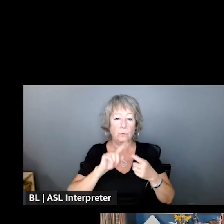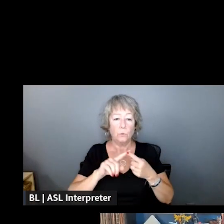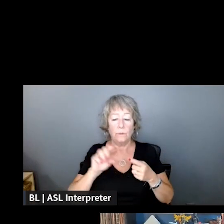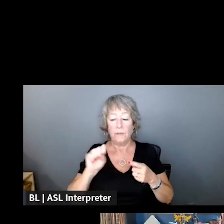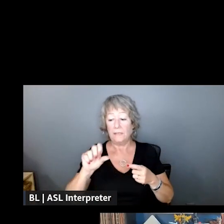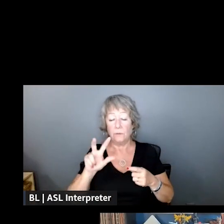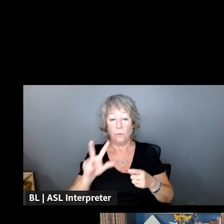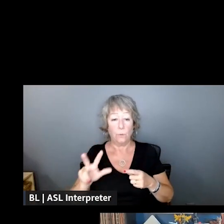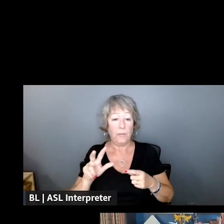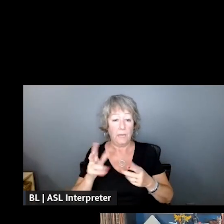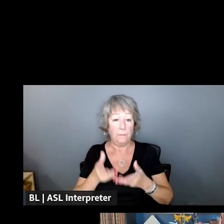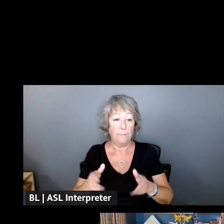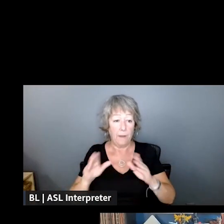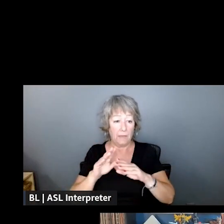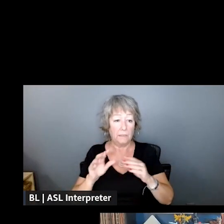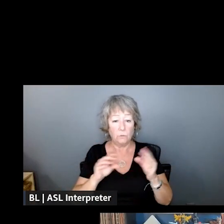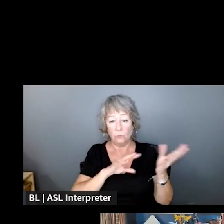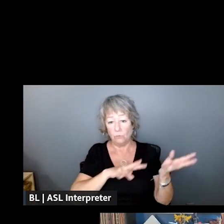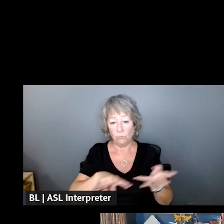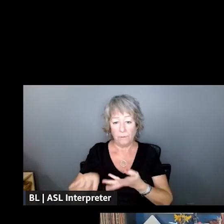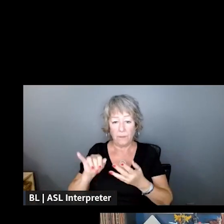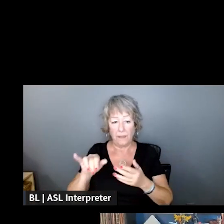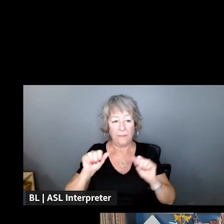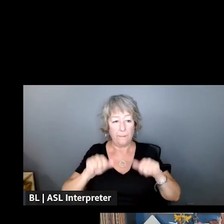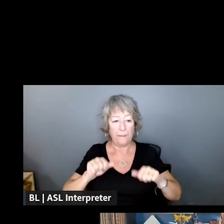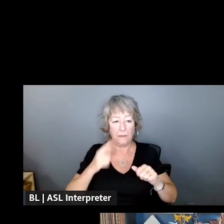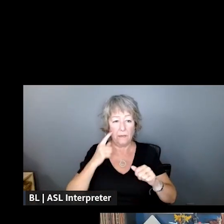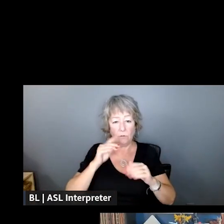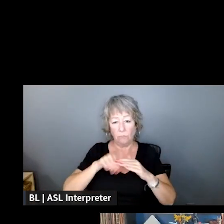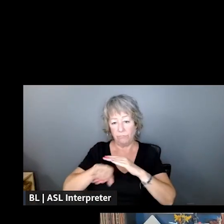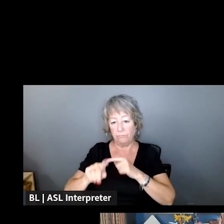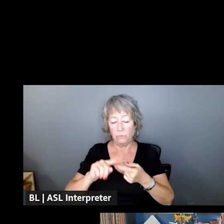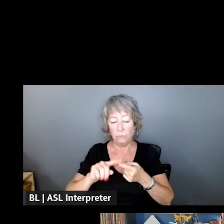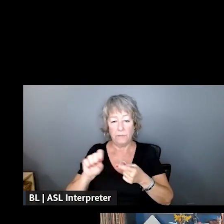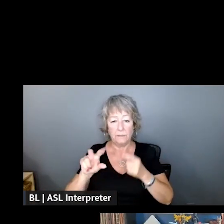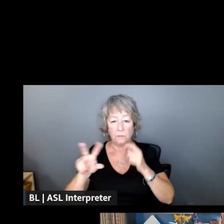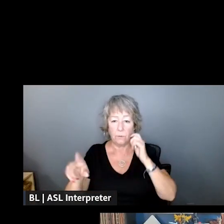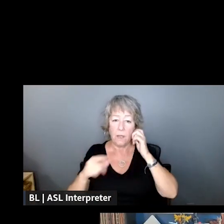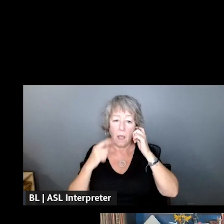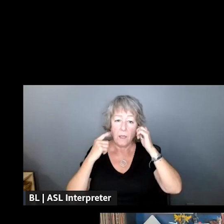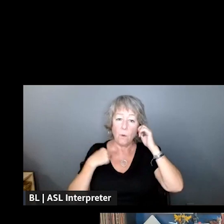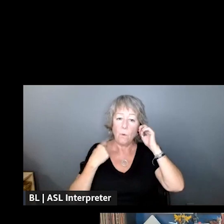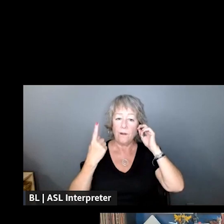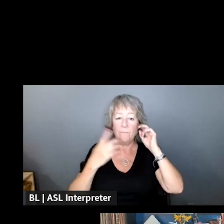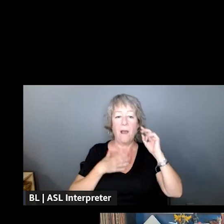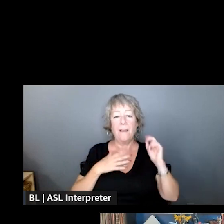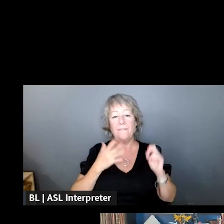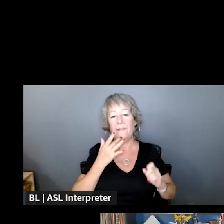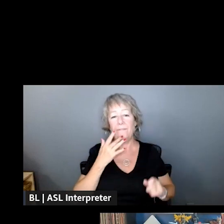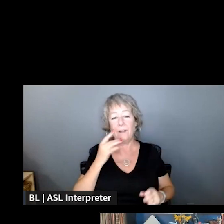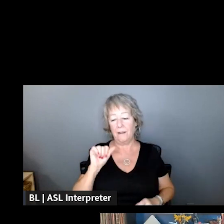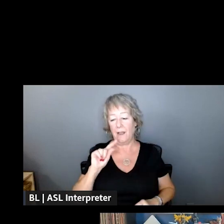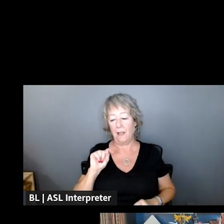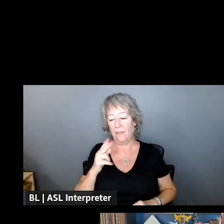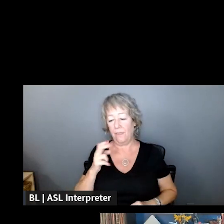we saw just a little bit there at the end there, Arthi, with Athena, one of my favorite services. I love